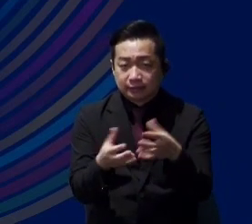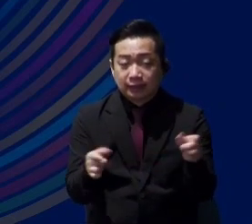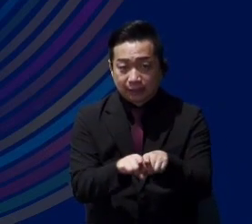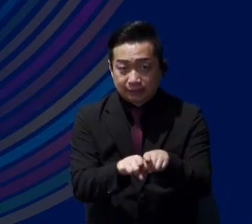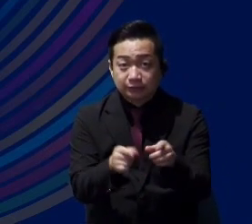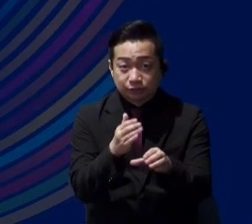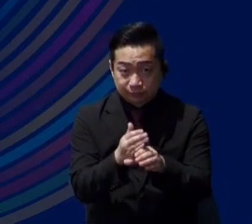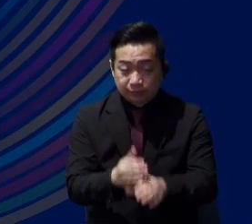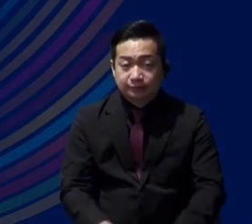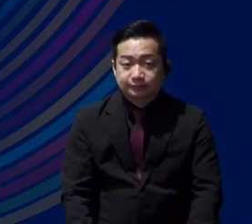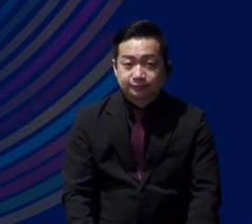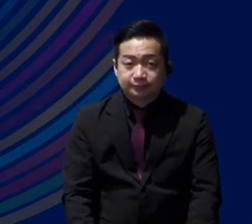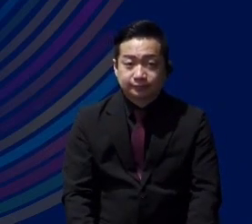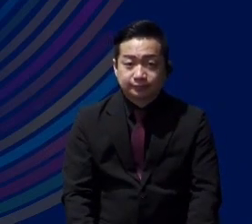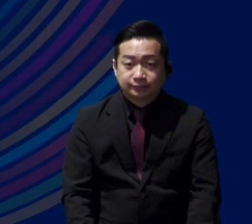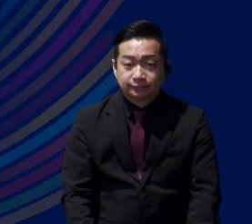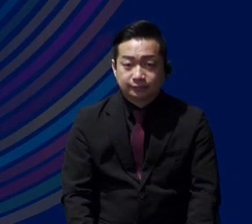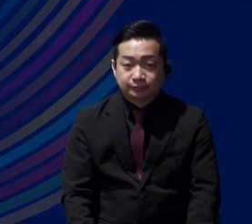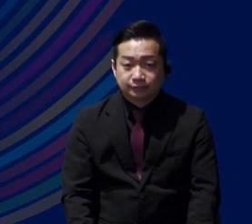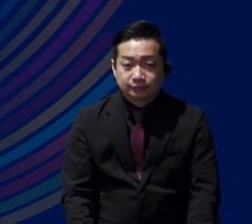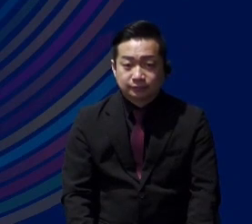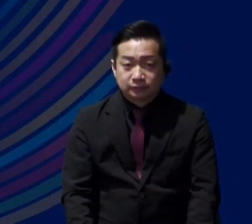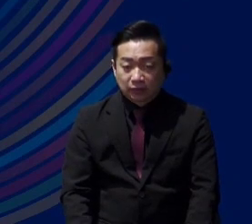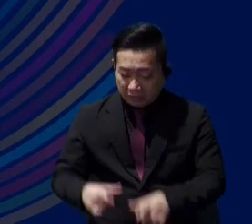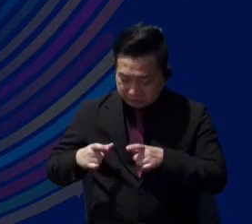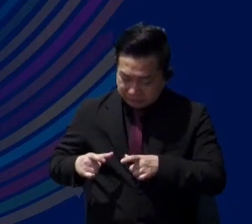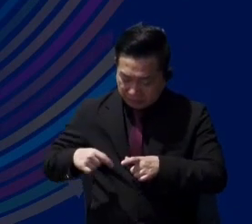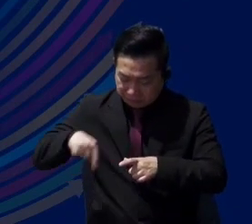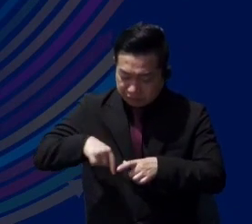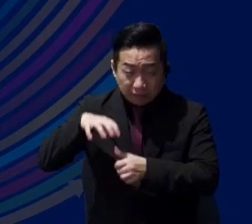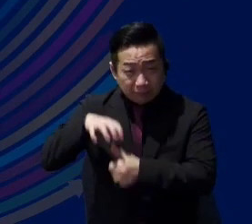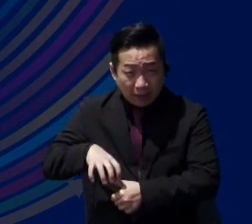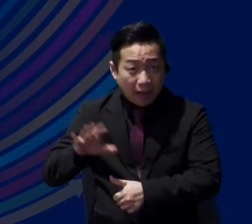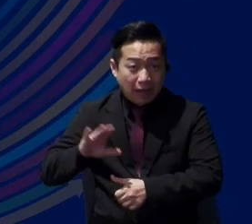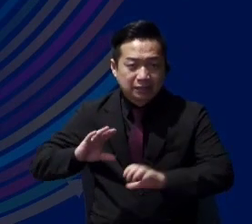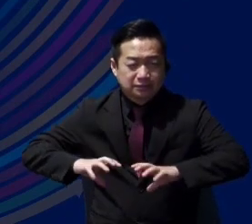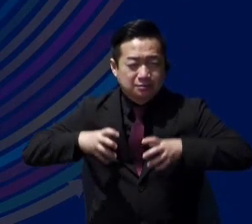work. Now we have, this is some